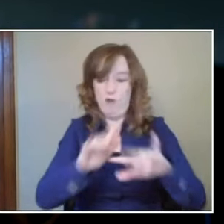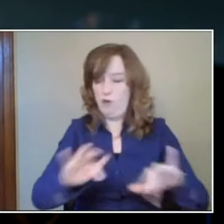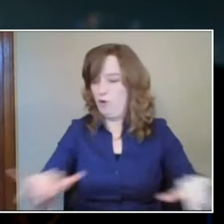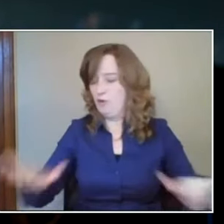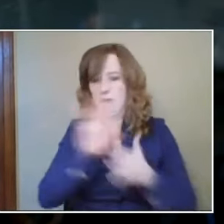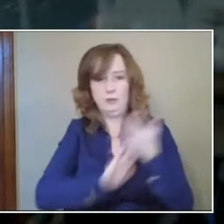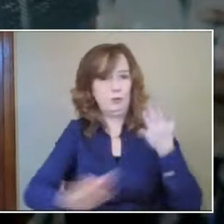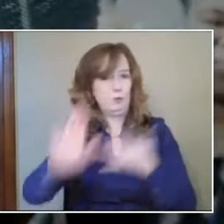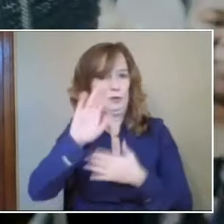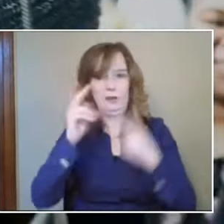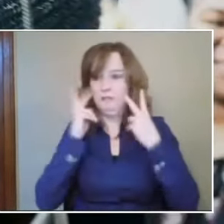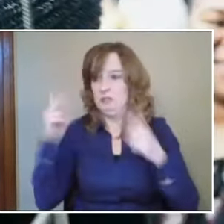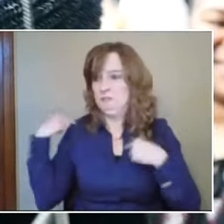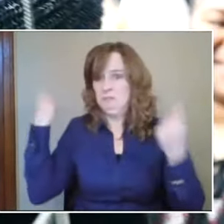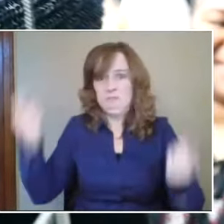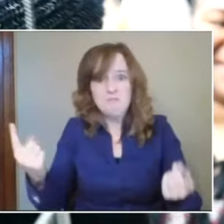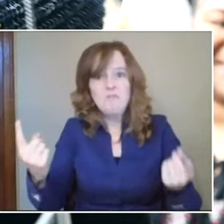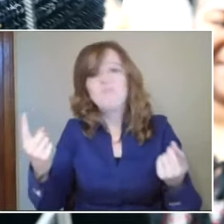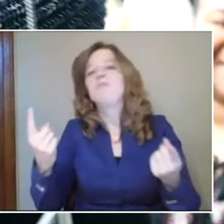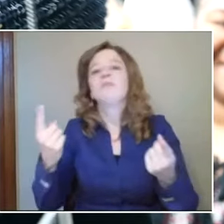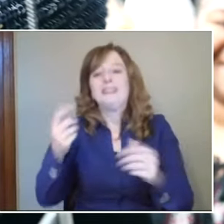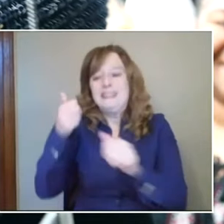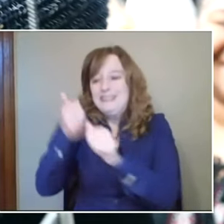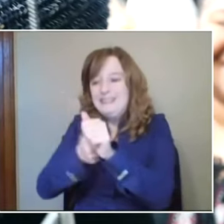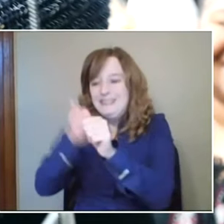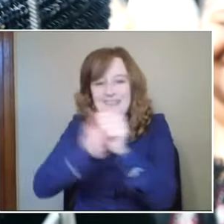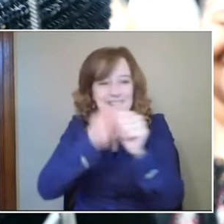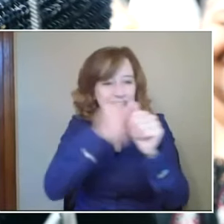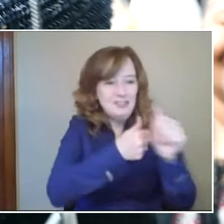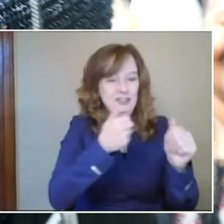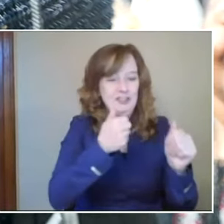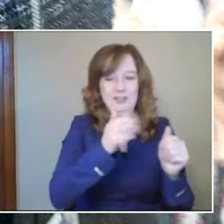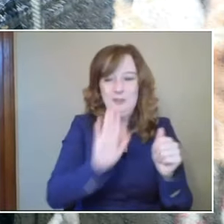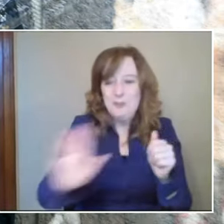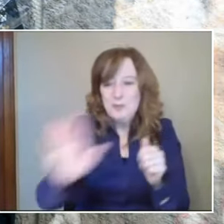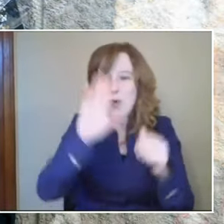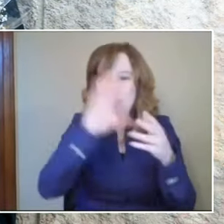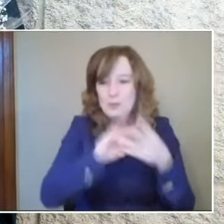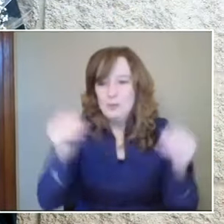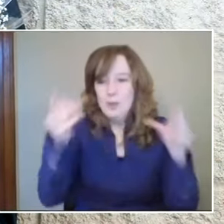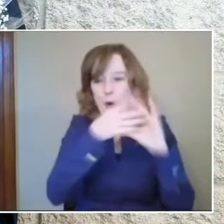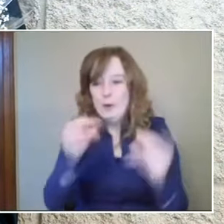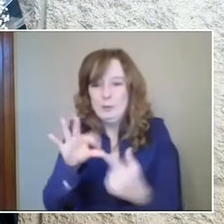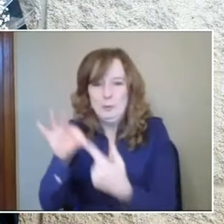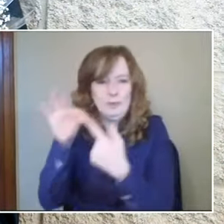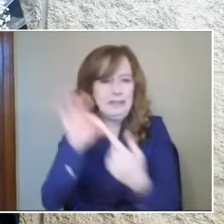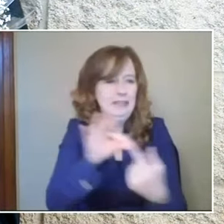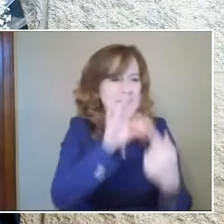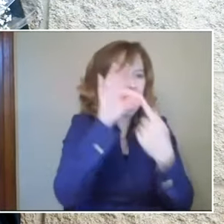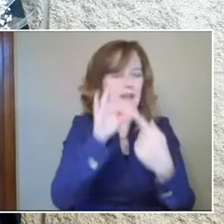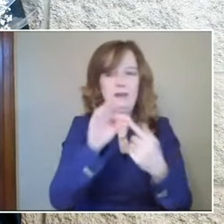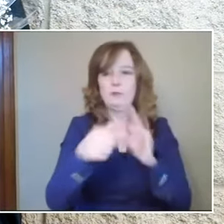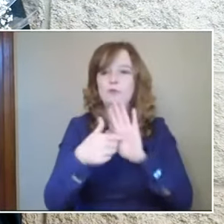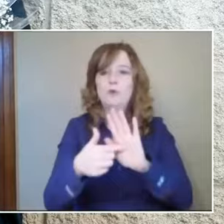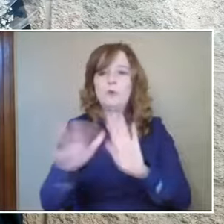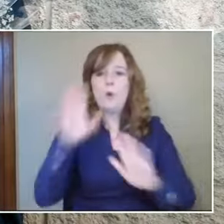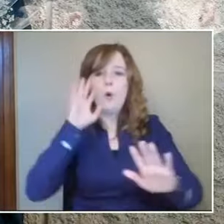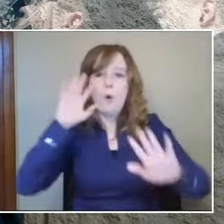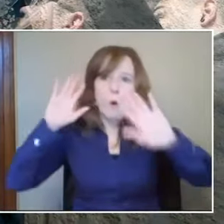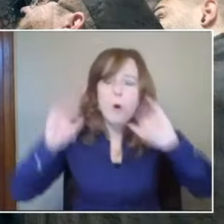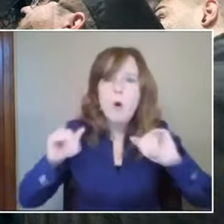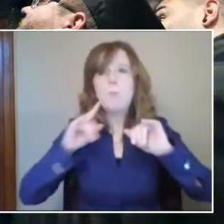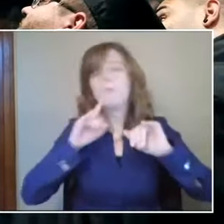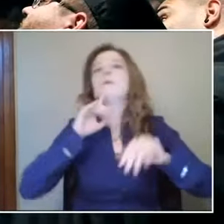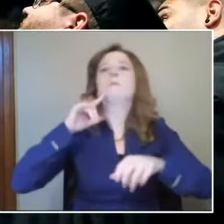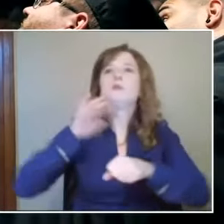has a unique story. Yours are transformative stories of hope and perseverance. Many of you have